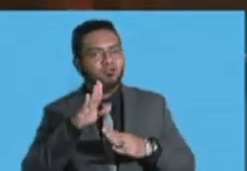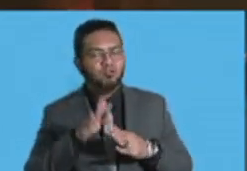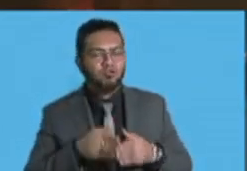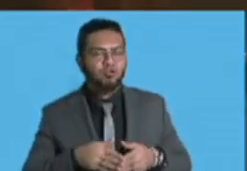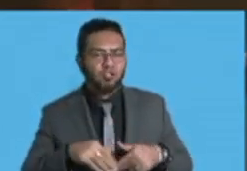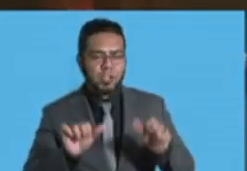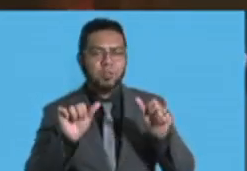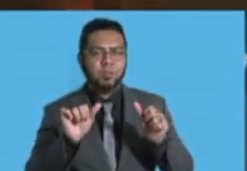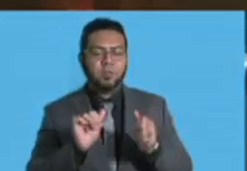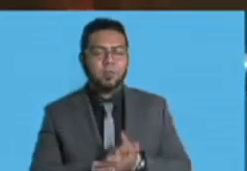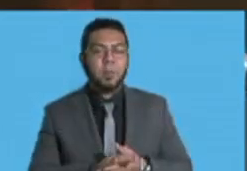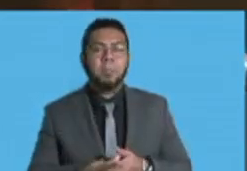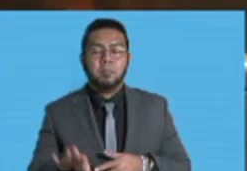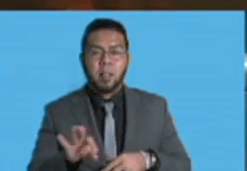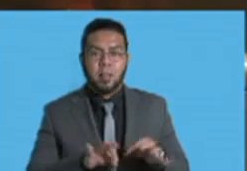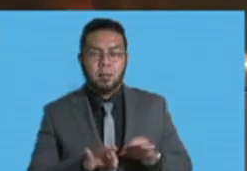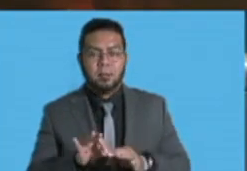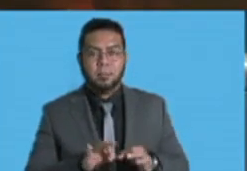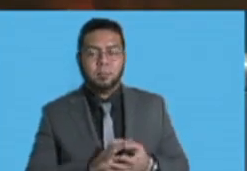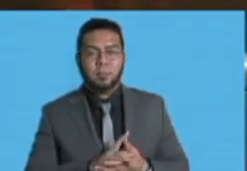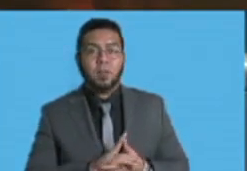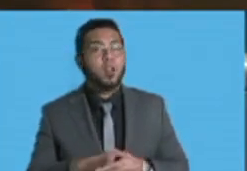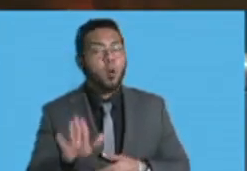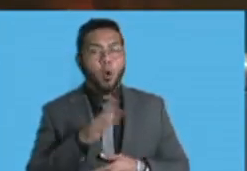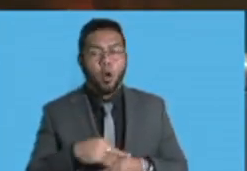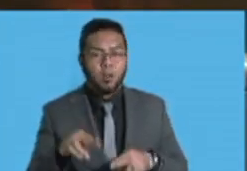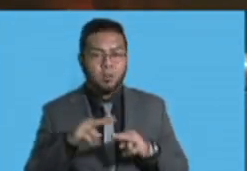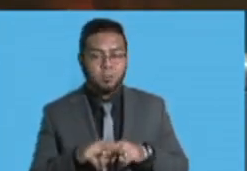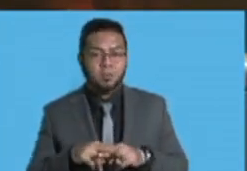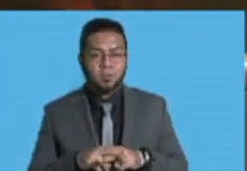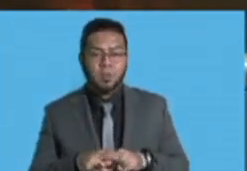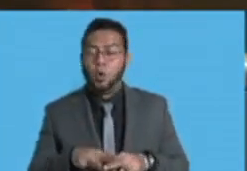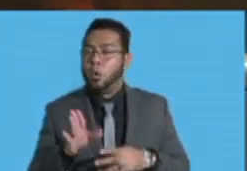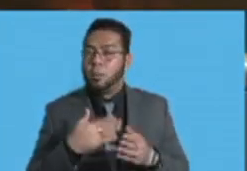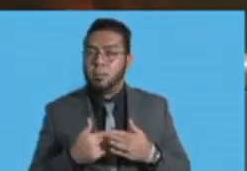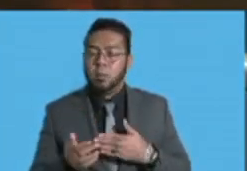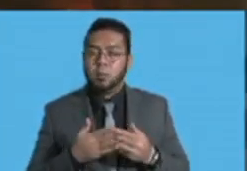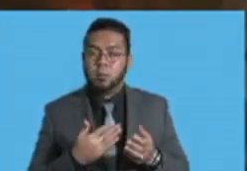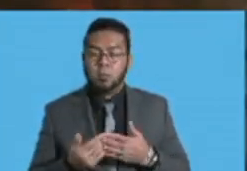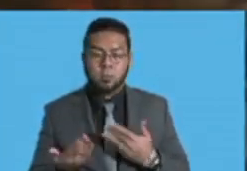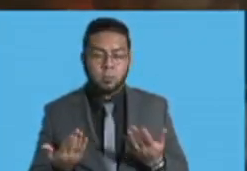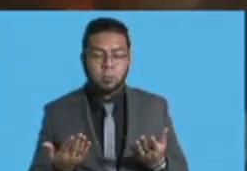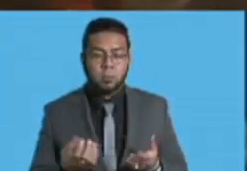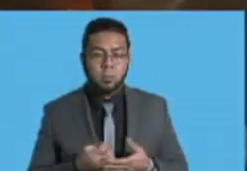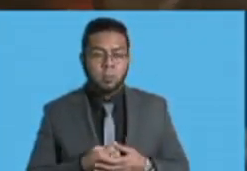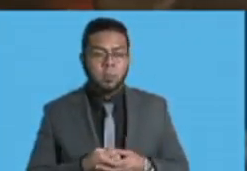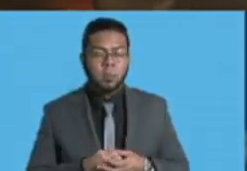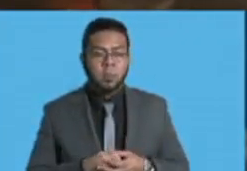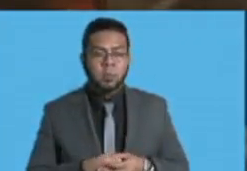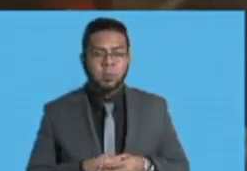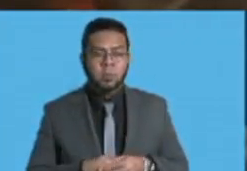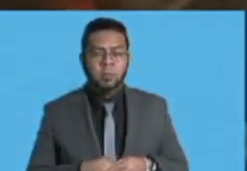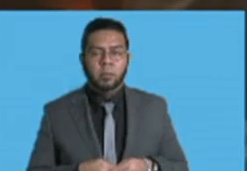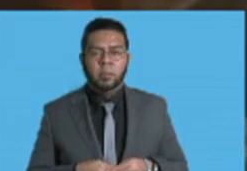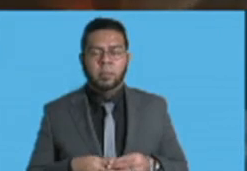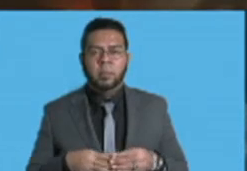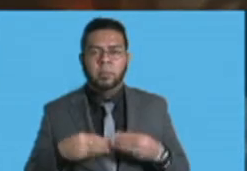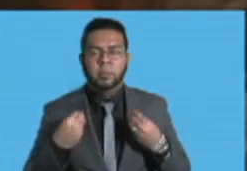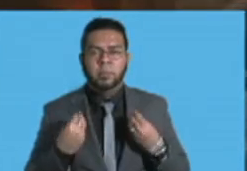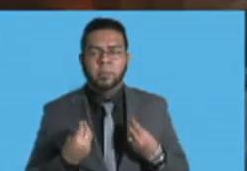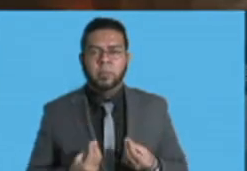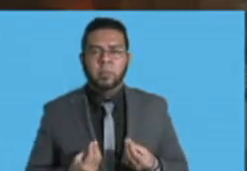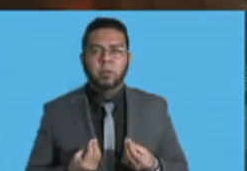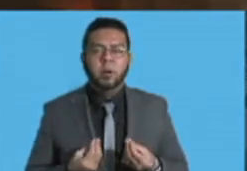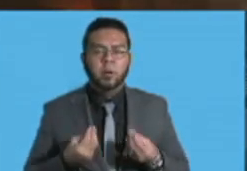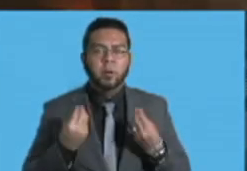core plank in the Fiji First philosophy that all Fijians, regardless of ethnicity, social status, wealth, or place of